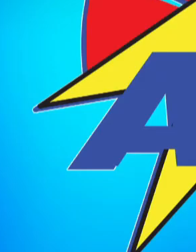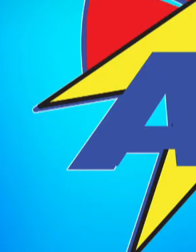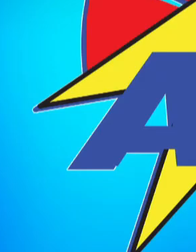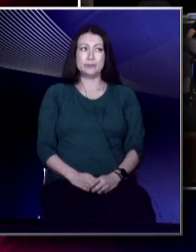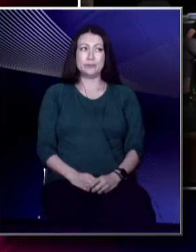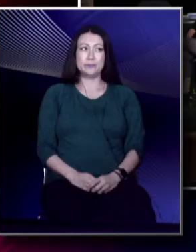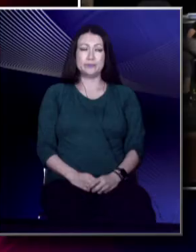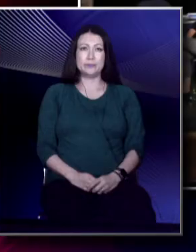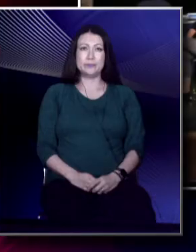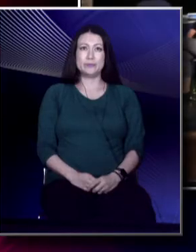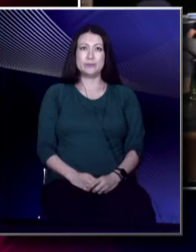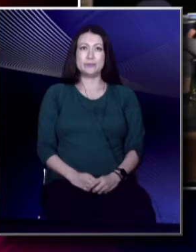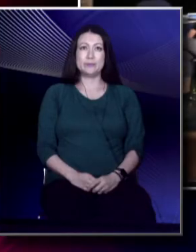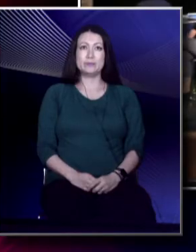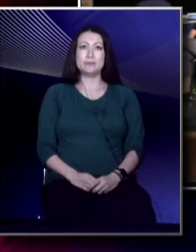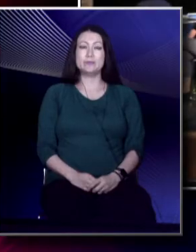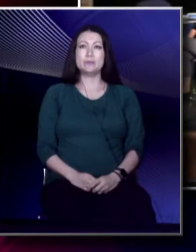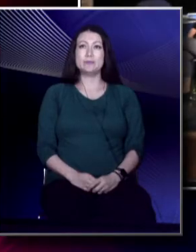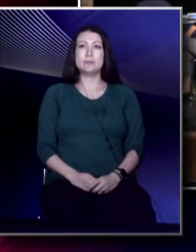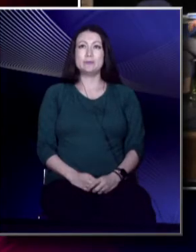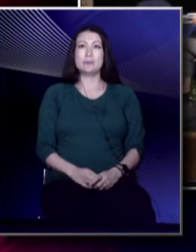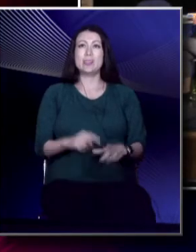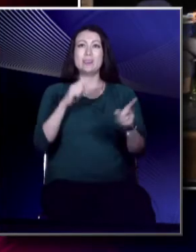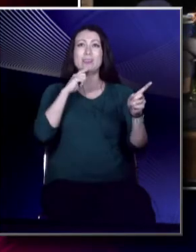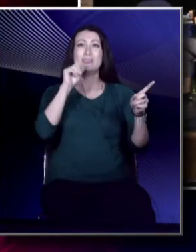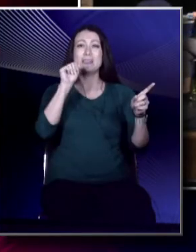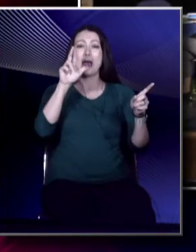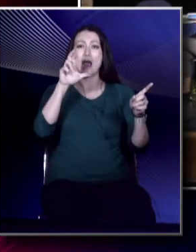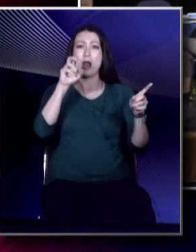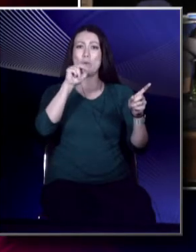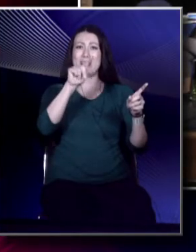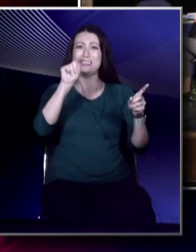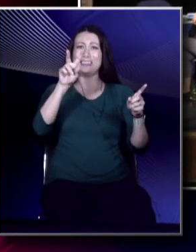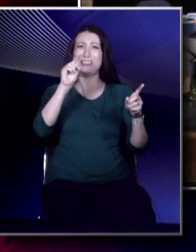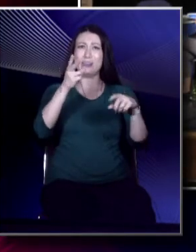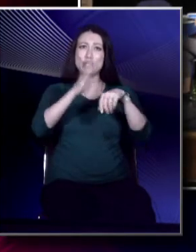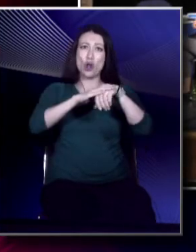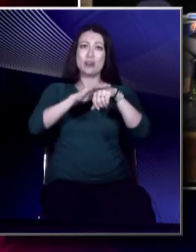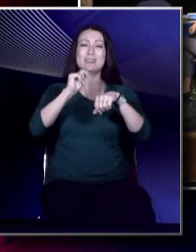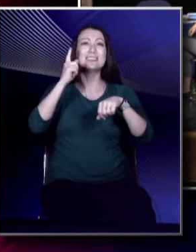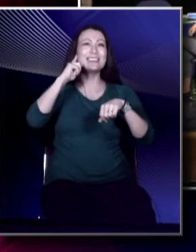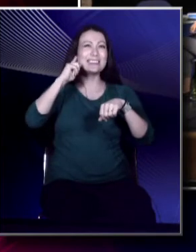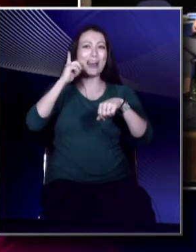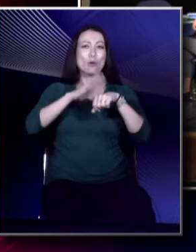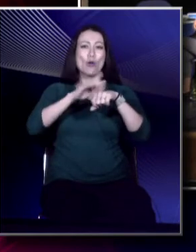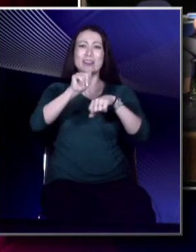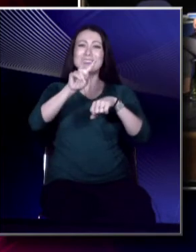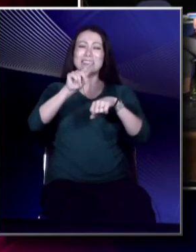Love it. Aaron, this TV is on. The sound is on.